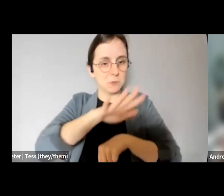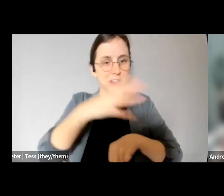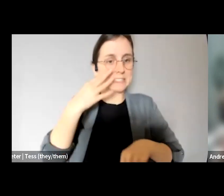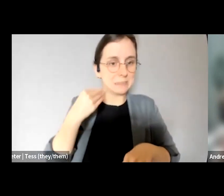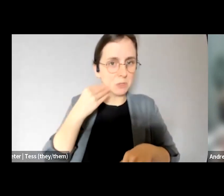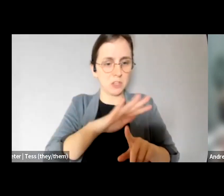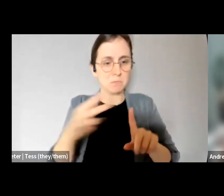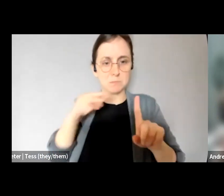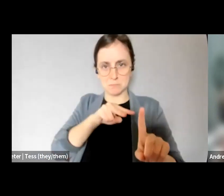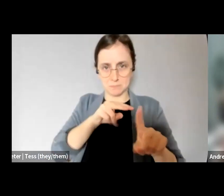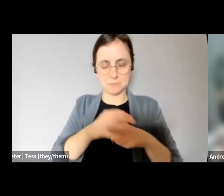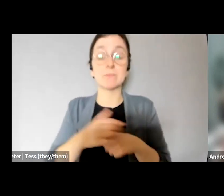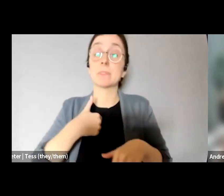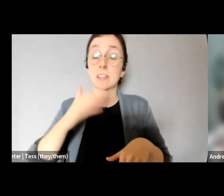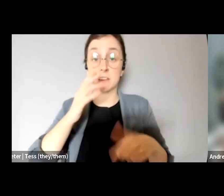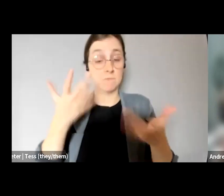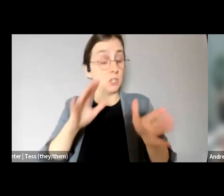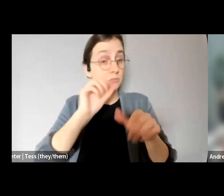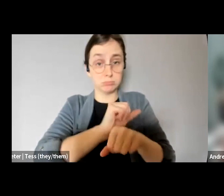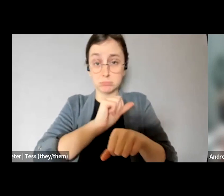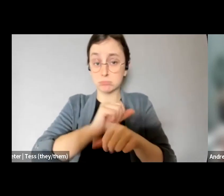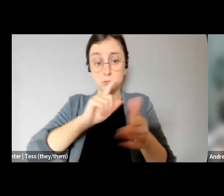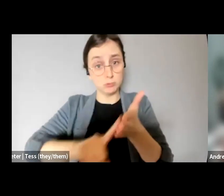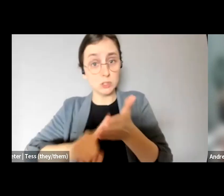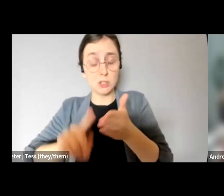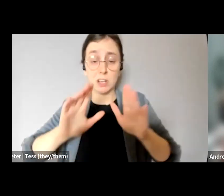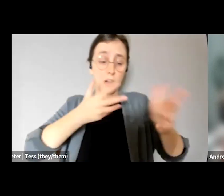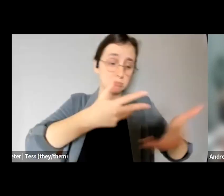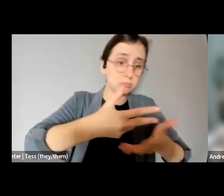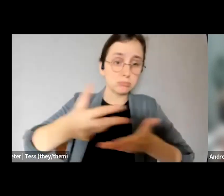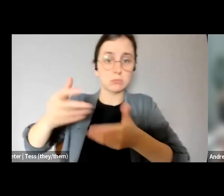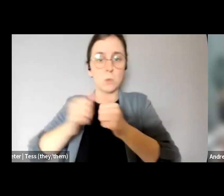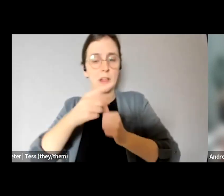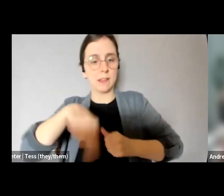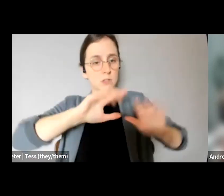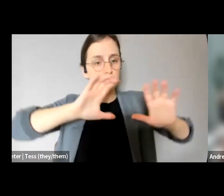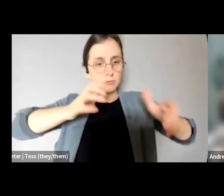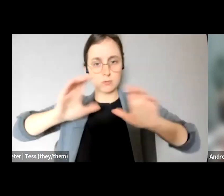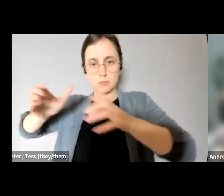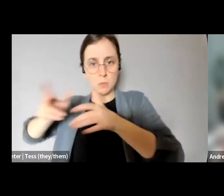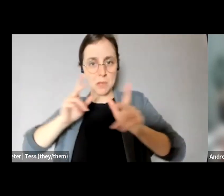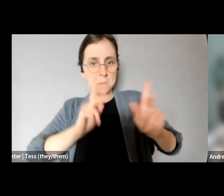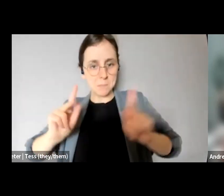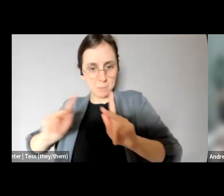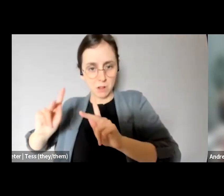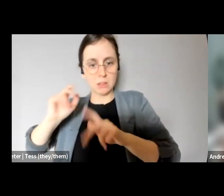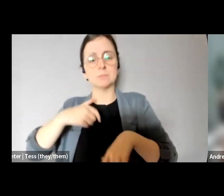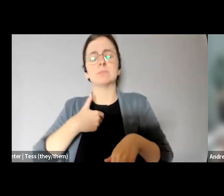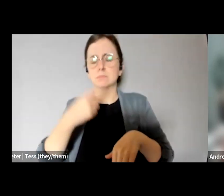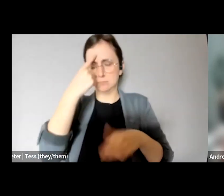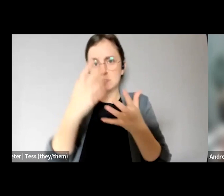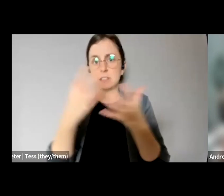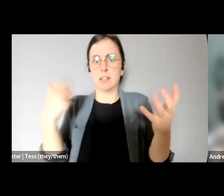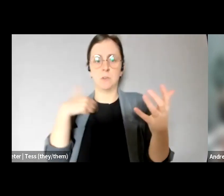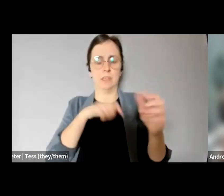and researched and thought about all of these different communities and populations. And I think there's a lot to be understood about whether or